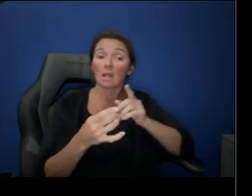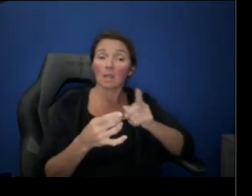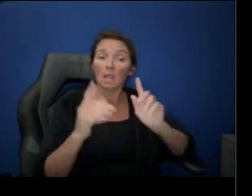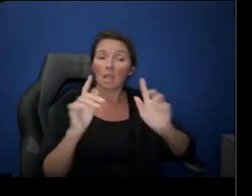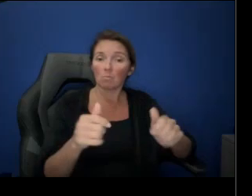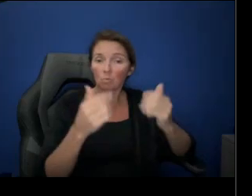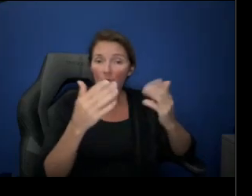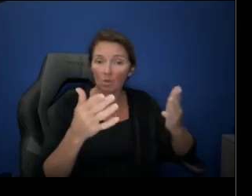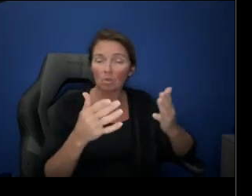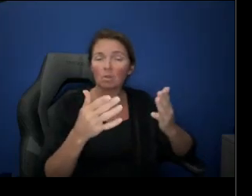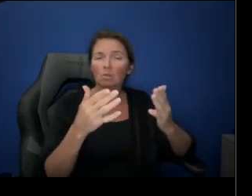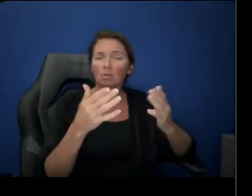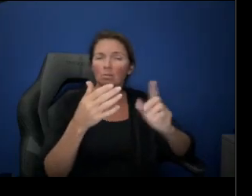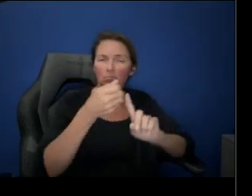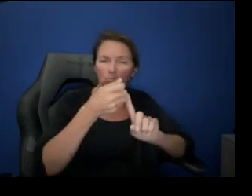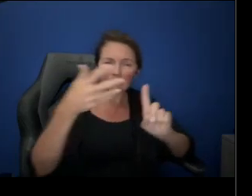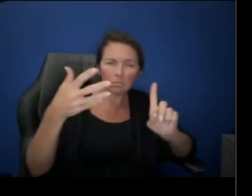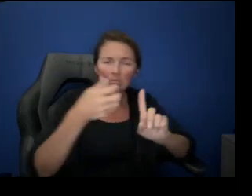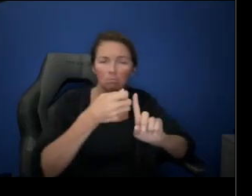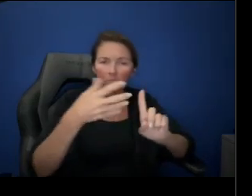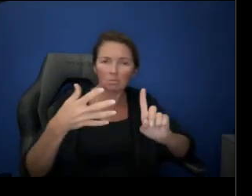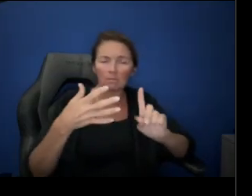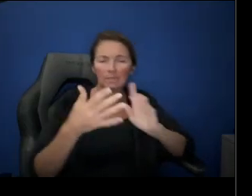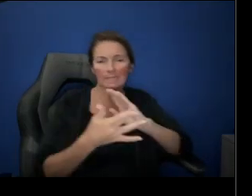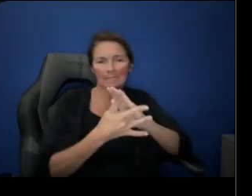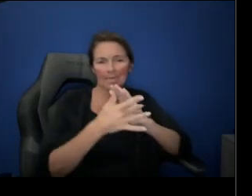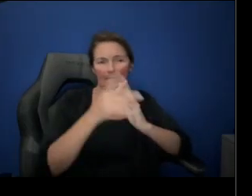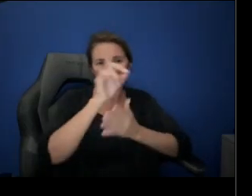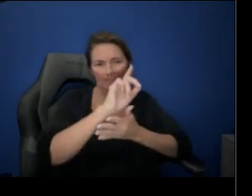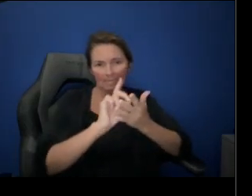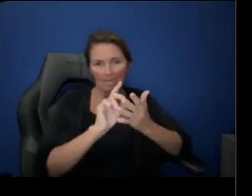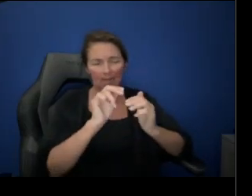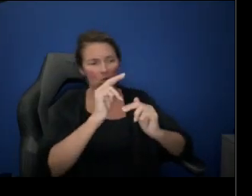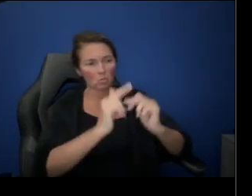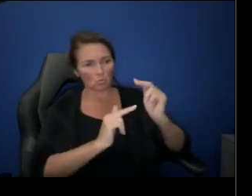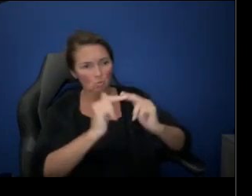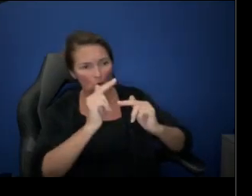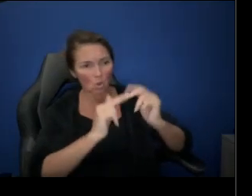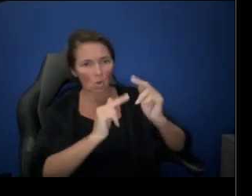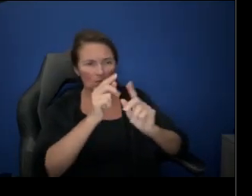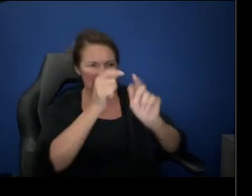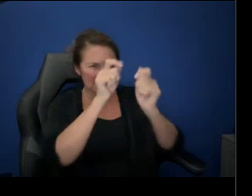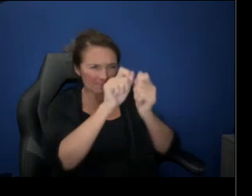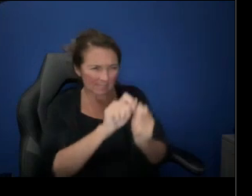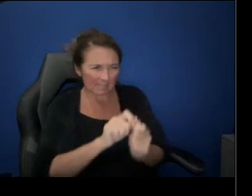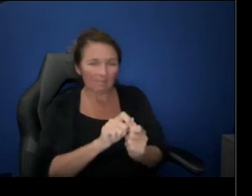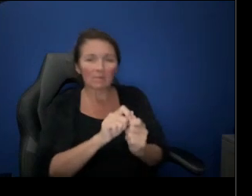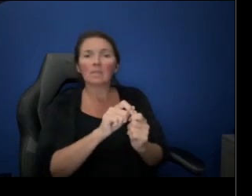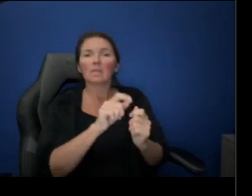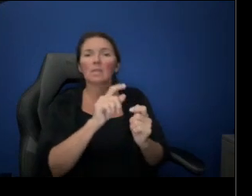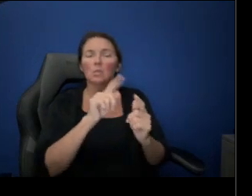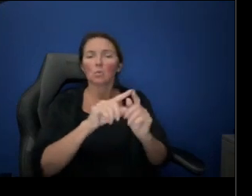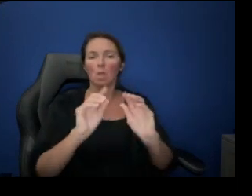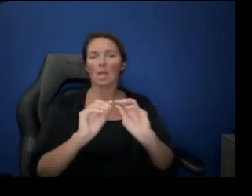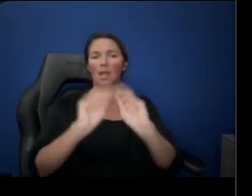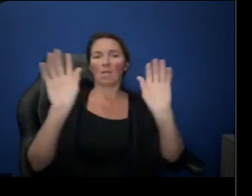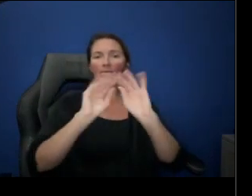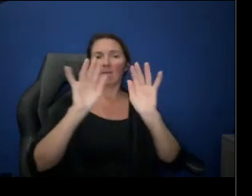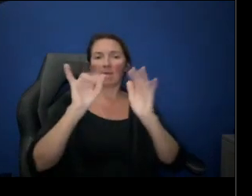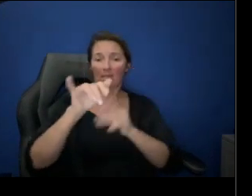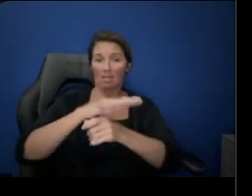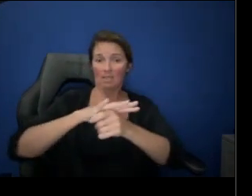provide detailed technical design and construction specifications and clarify the